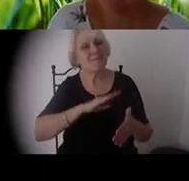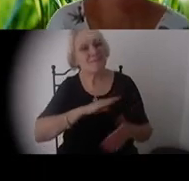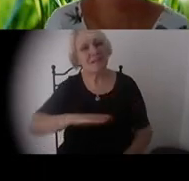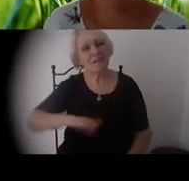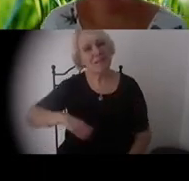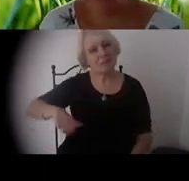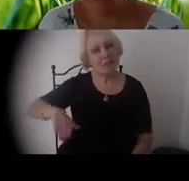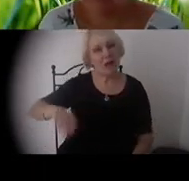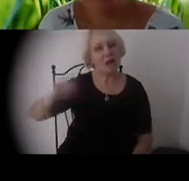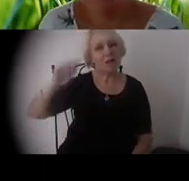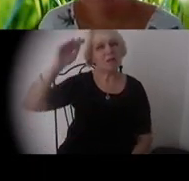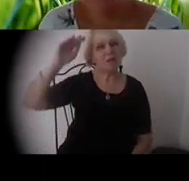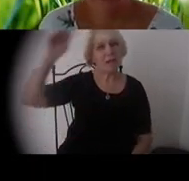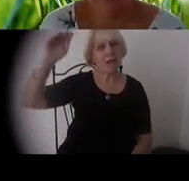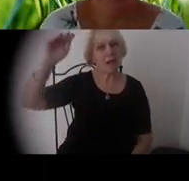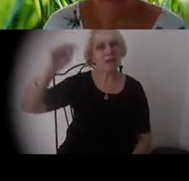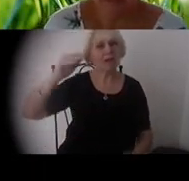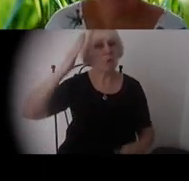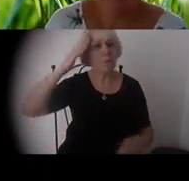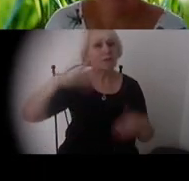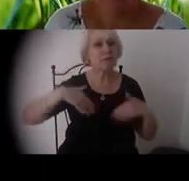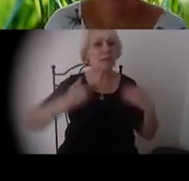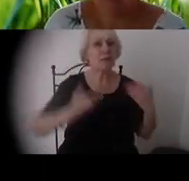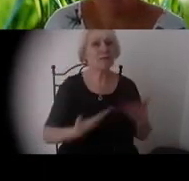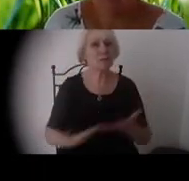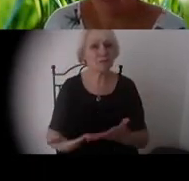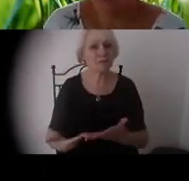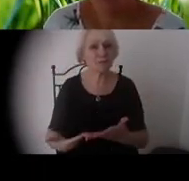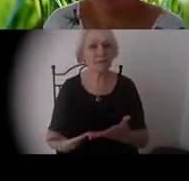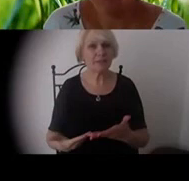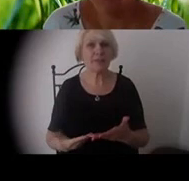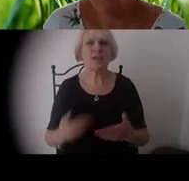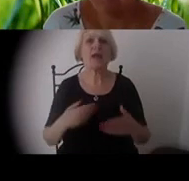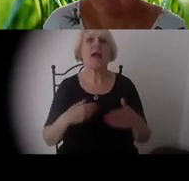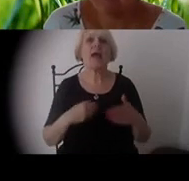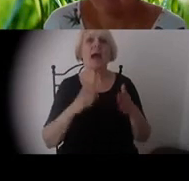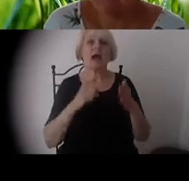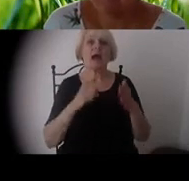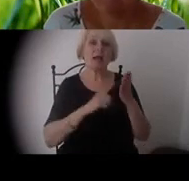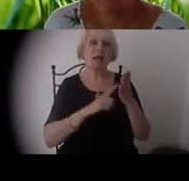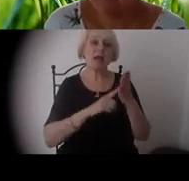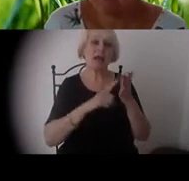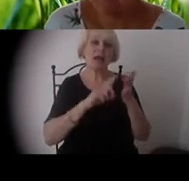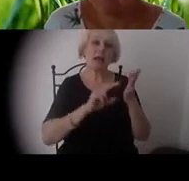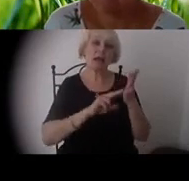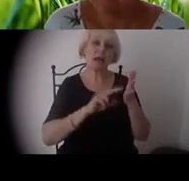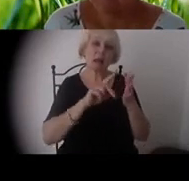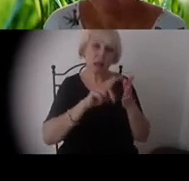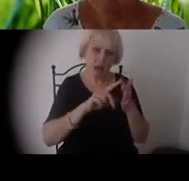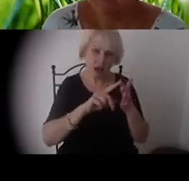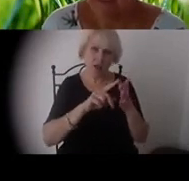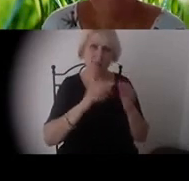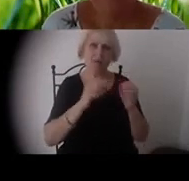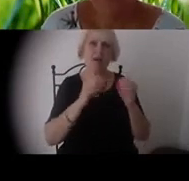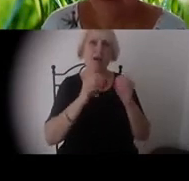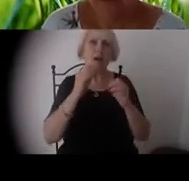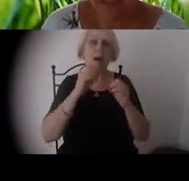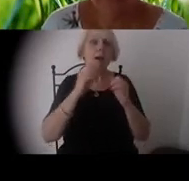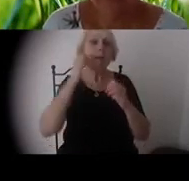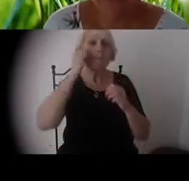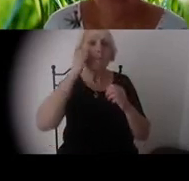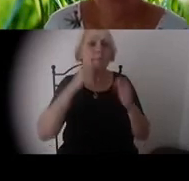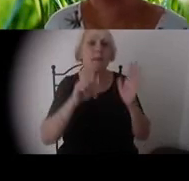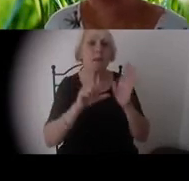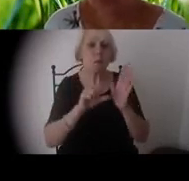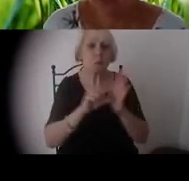Services Clinical Lead, and Clive Blackwood, who's the Senior Service Lead for Enfield